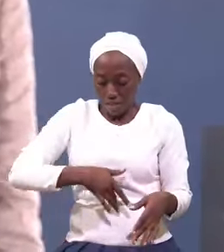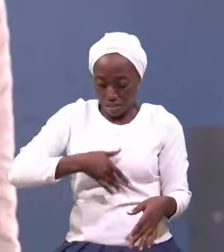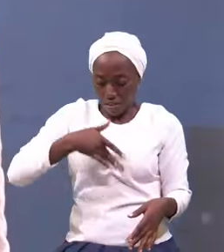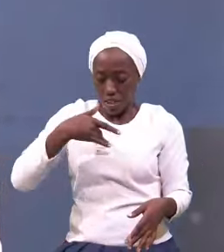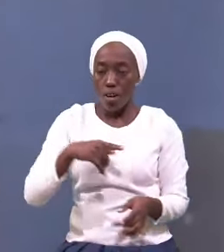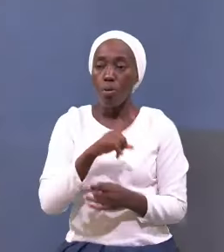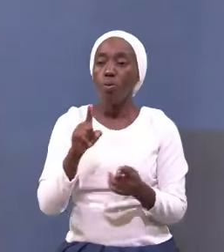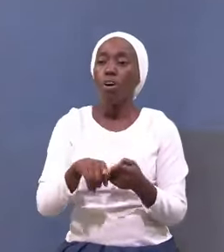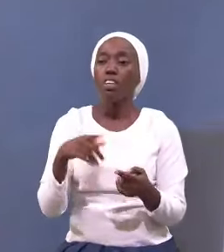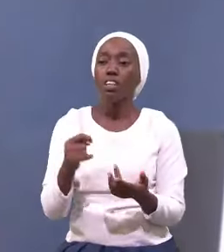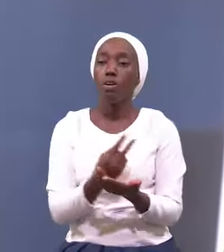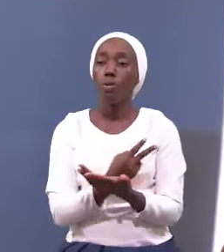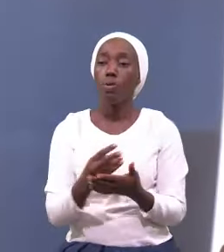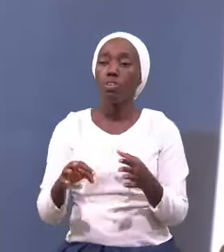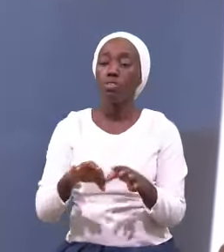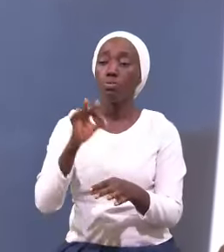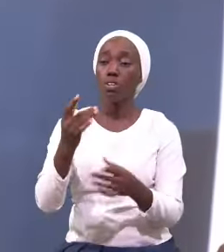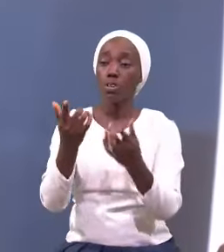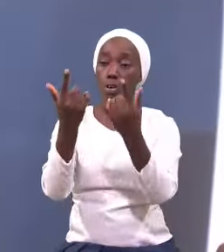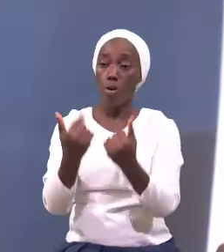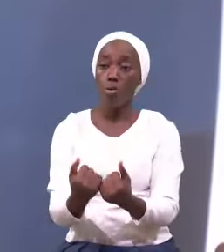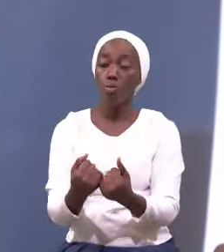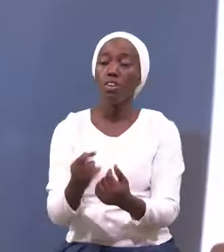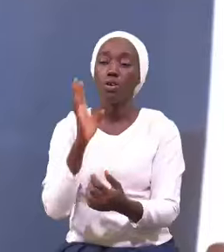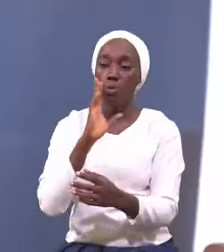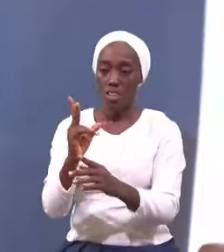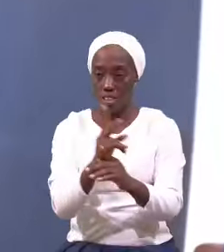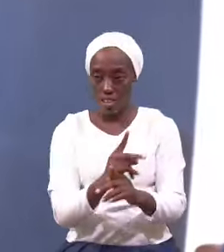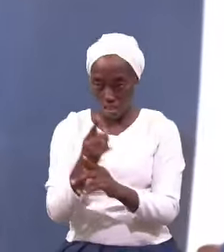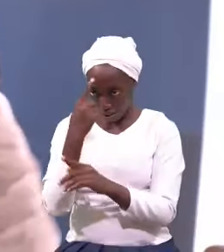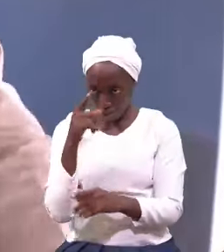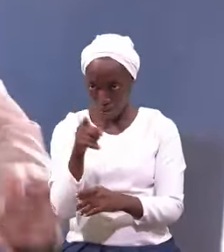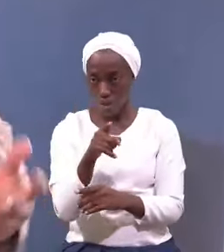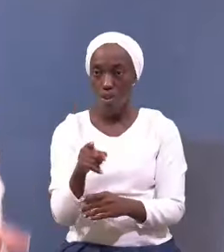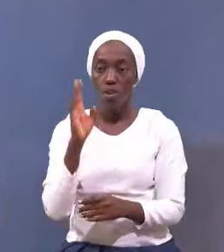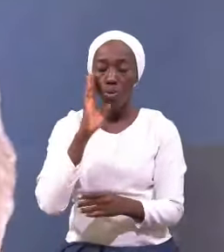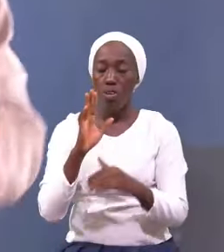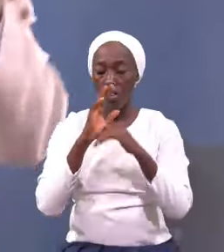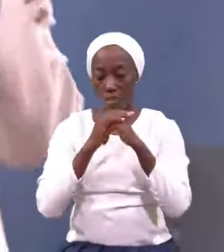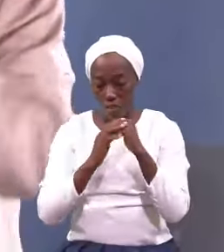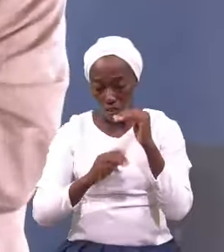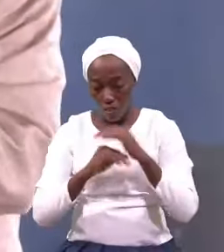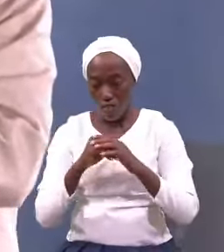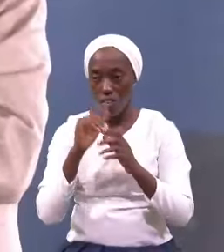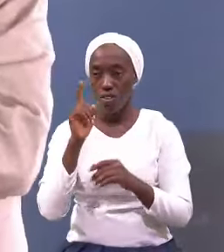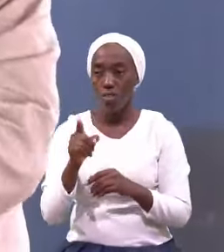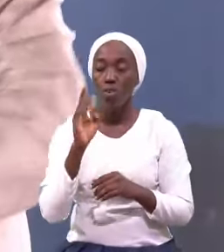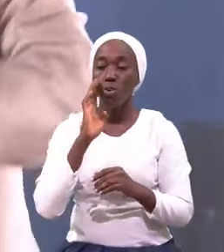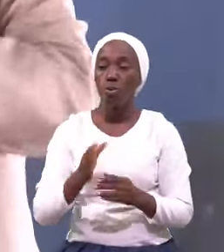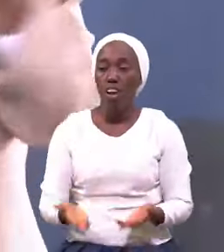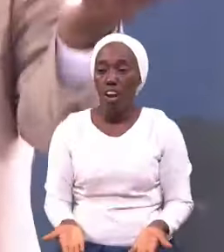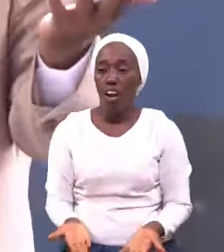Spirit comes, he will care for you. He will comfort you. He will lift you